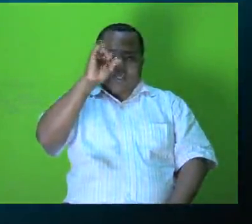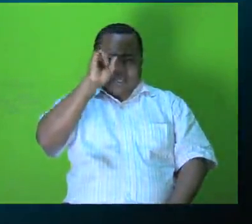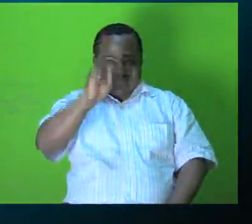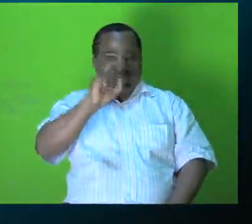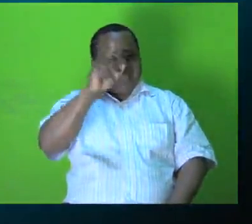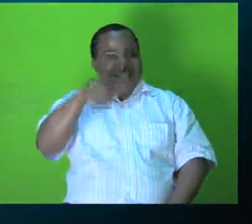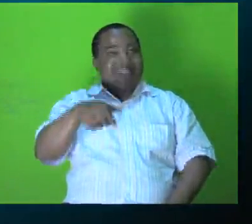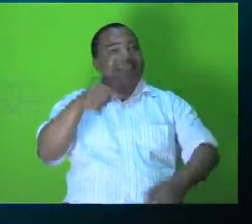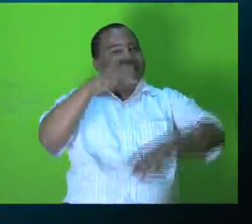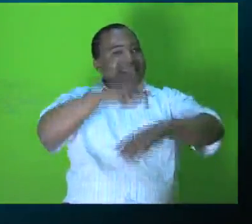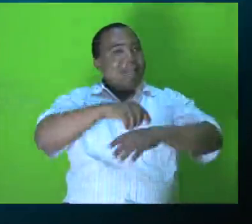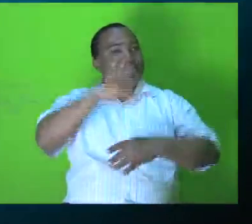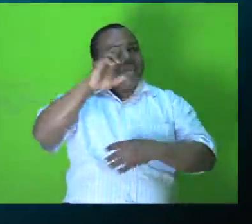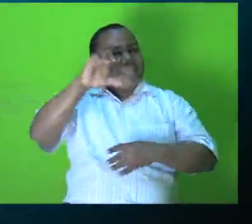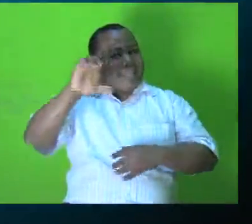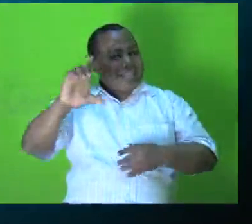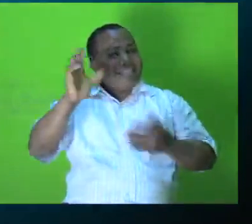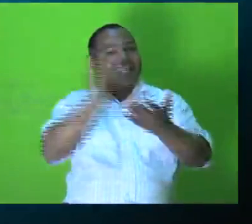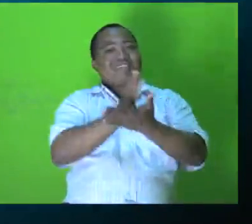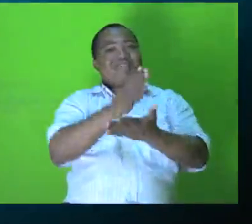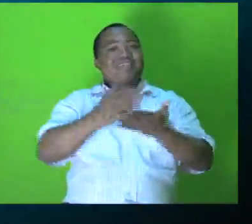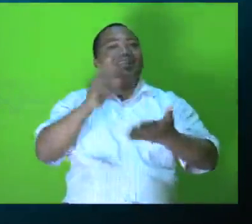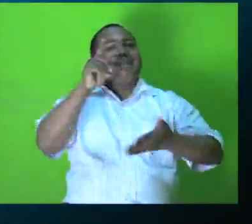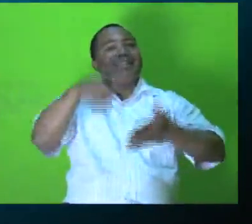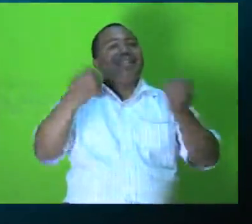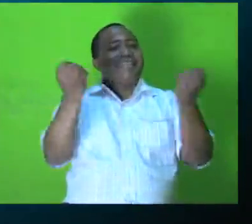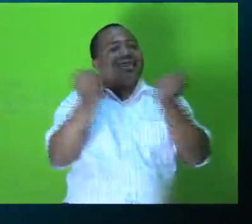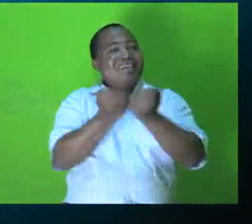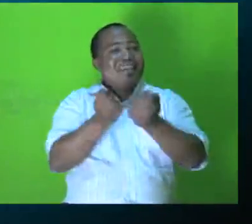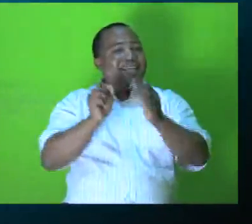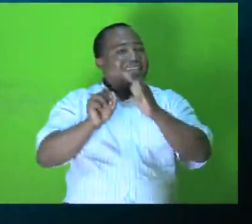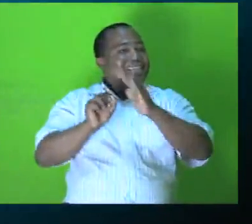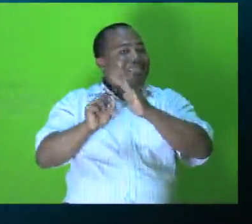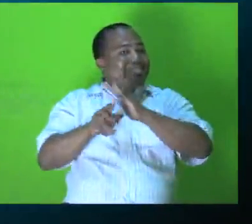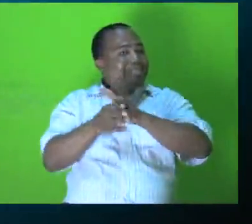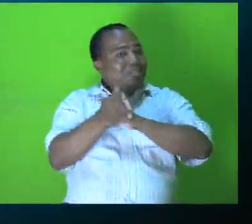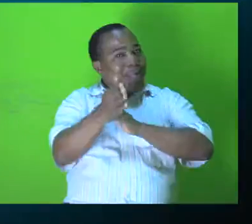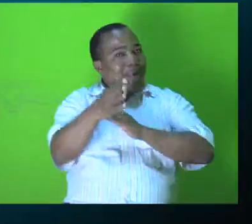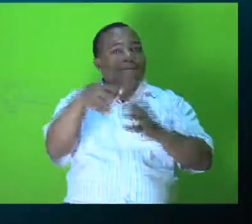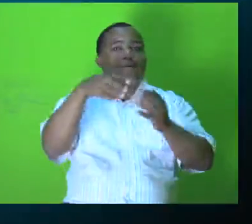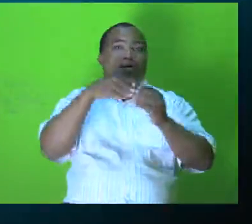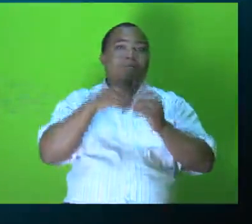division that creates sperms and eggs.